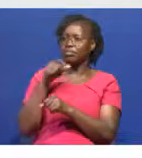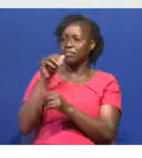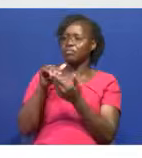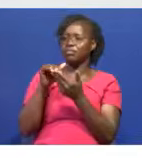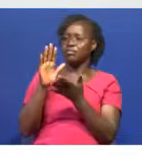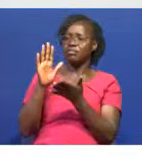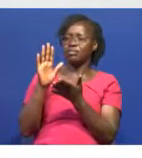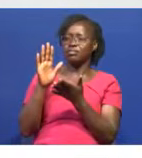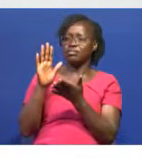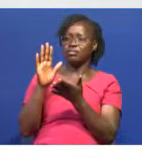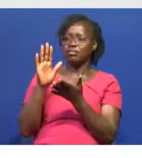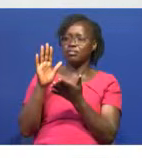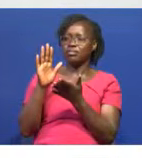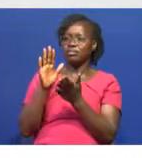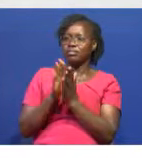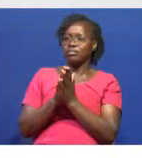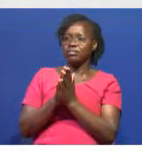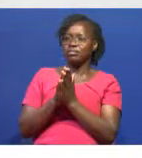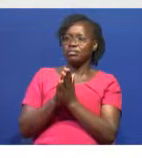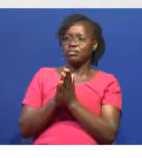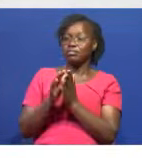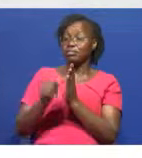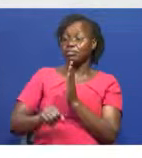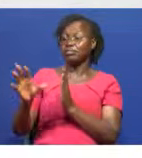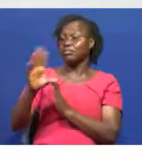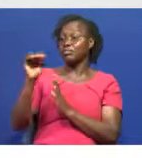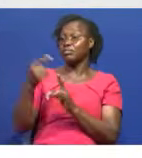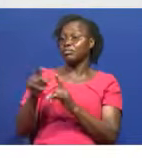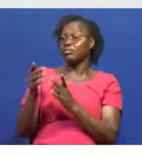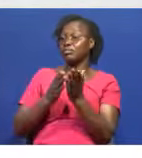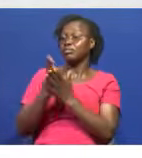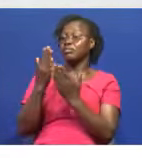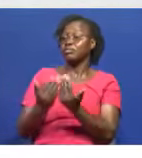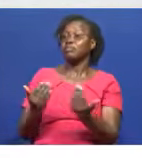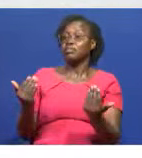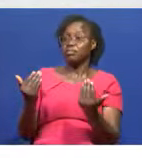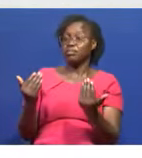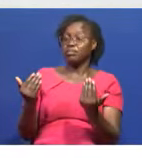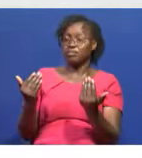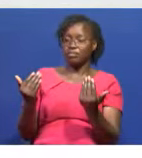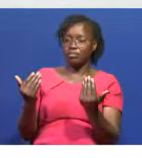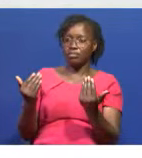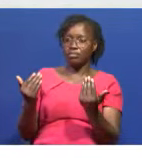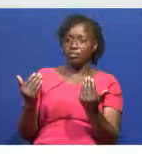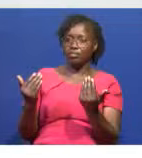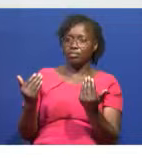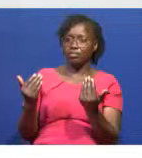much of a need per se, but it's one of the rights of the children. If you go to the